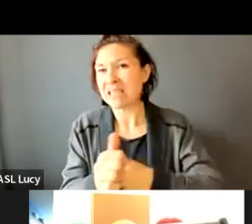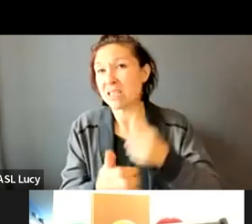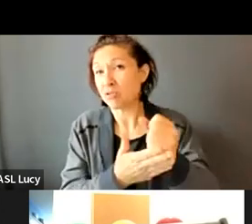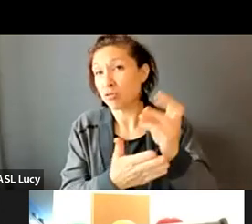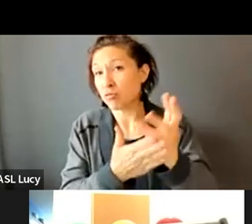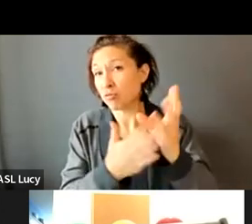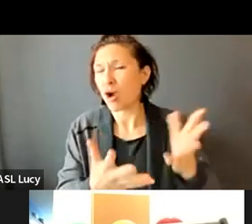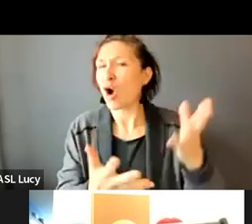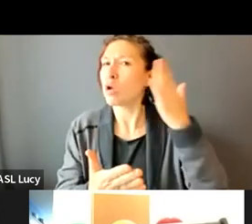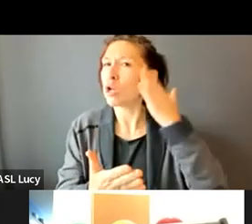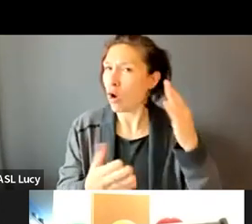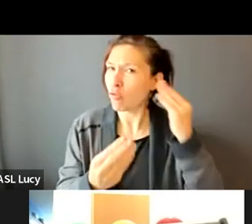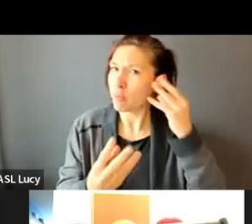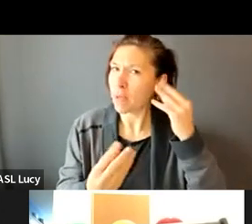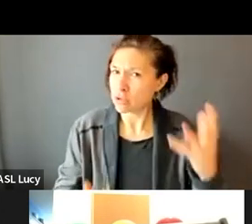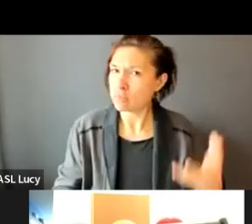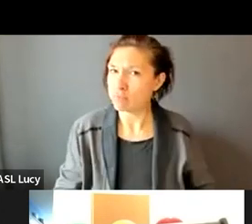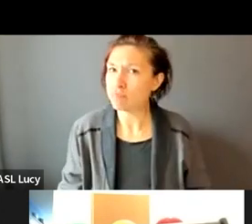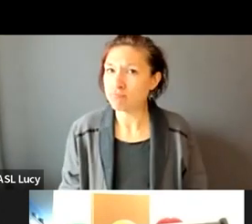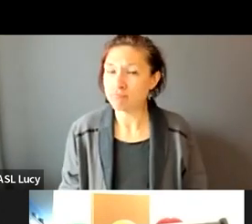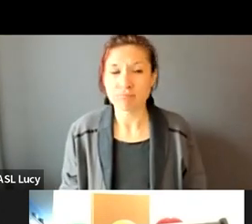worker is